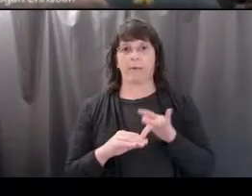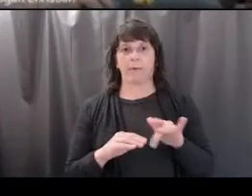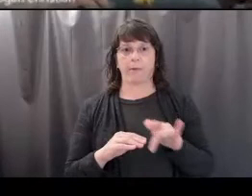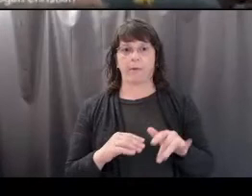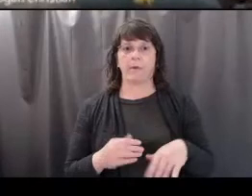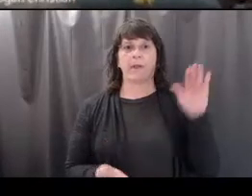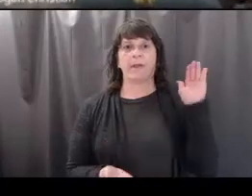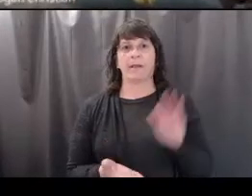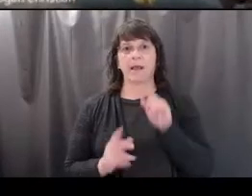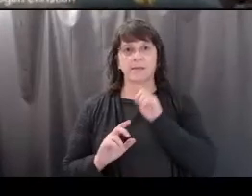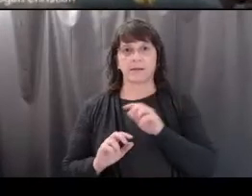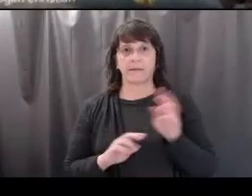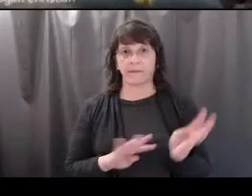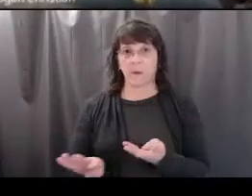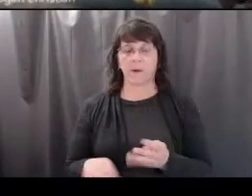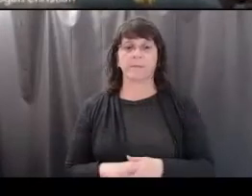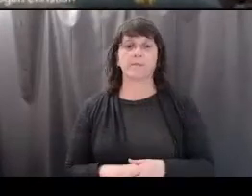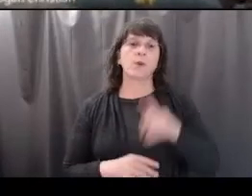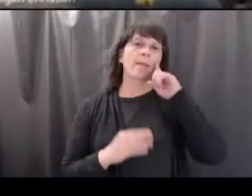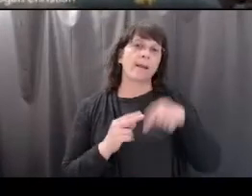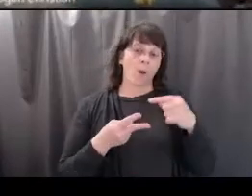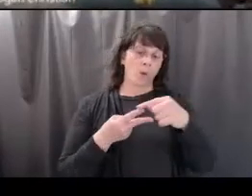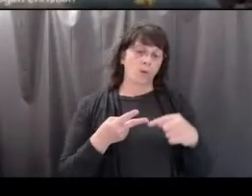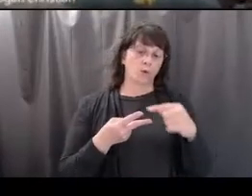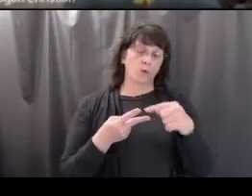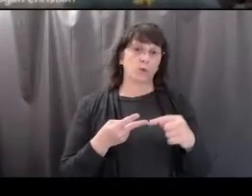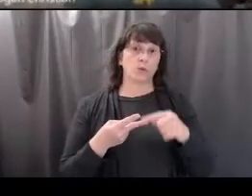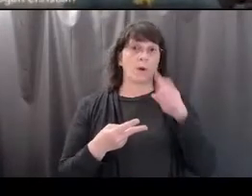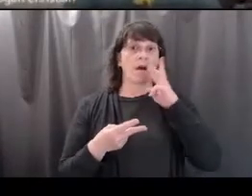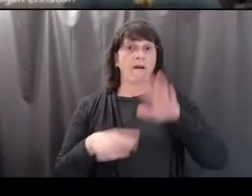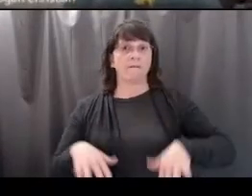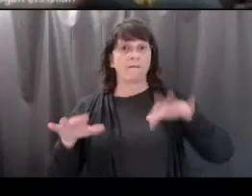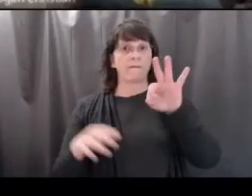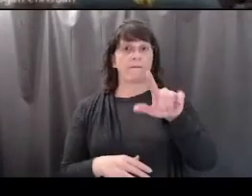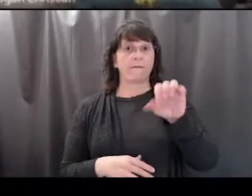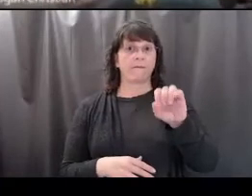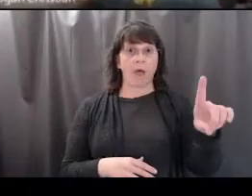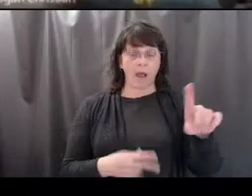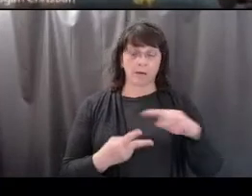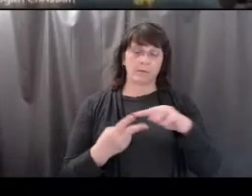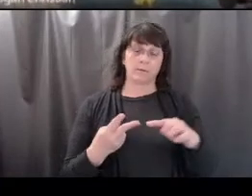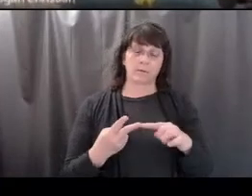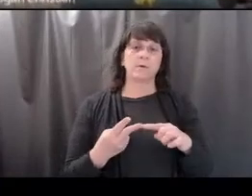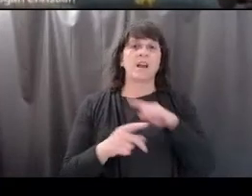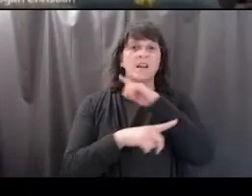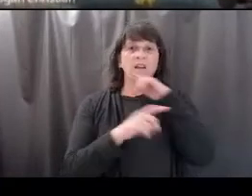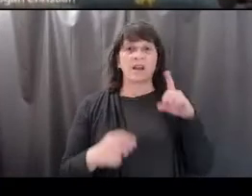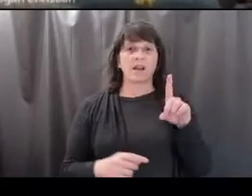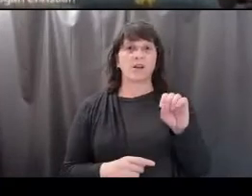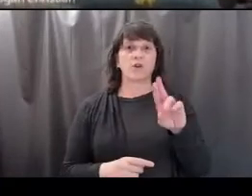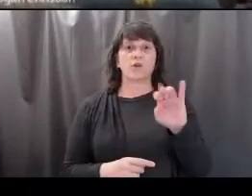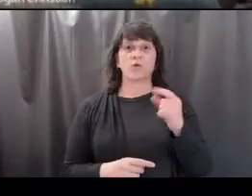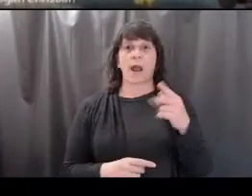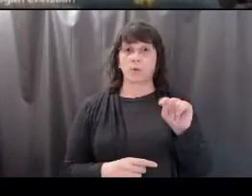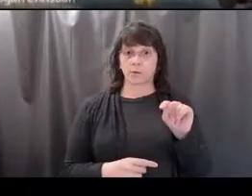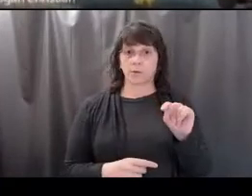less stream flow. So thinking about those two extremes of stream flow can help us think of how stream flow impacts